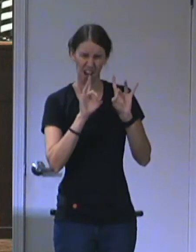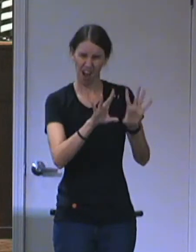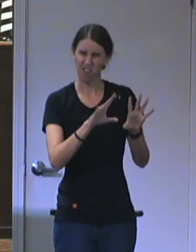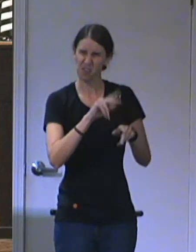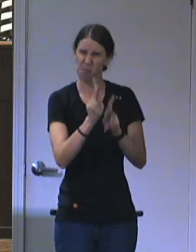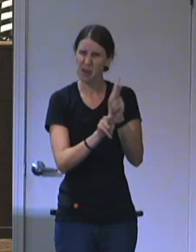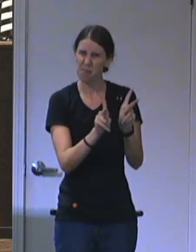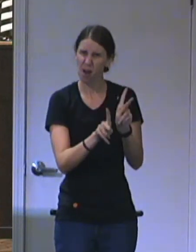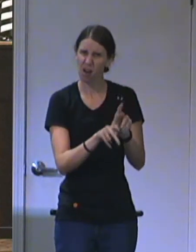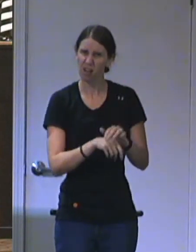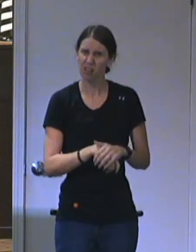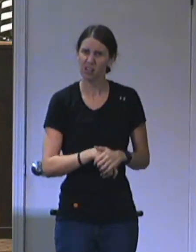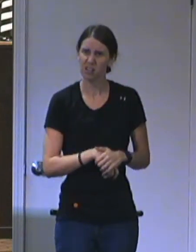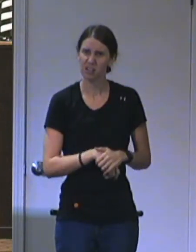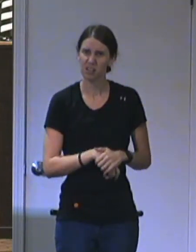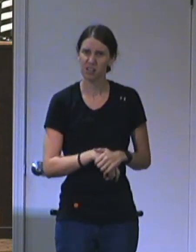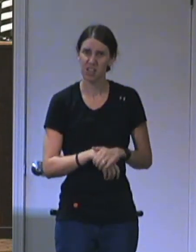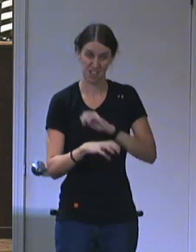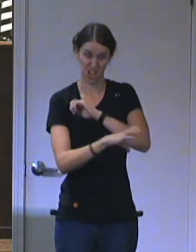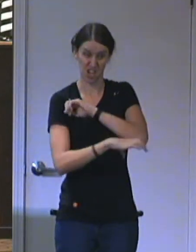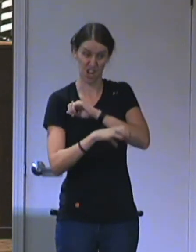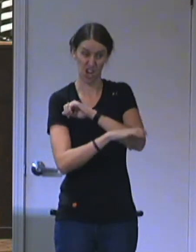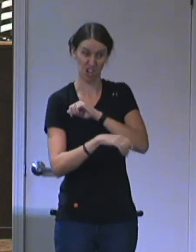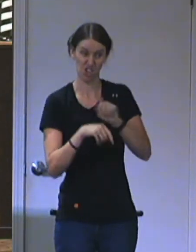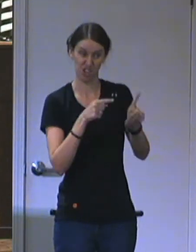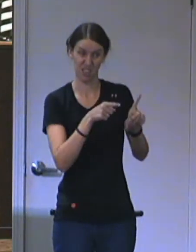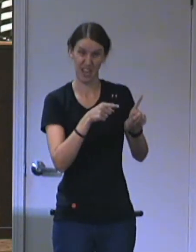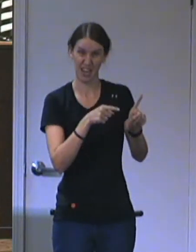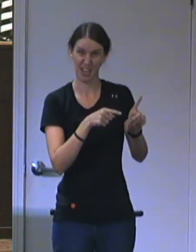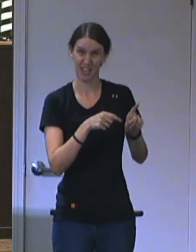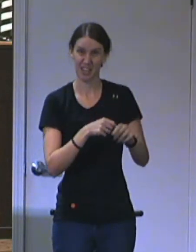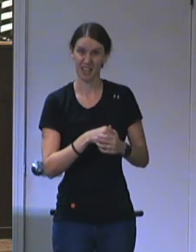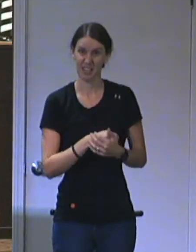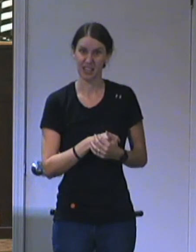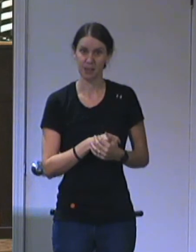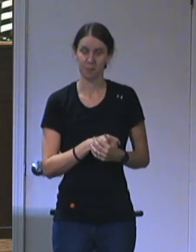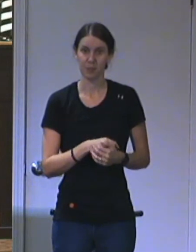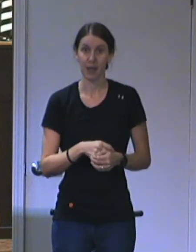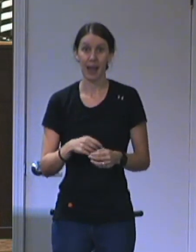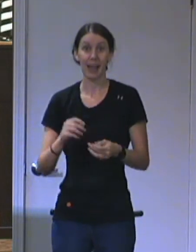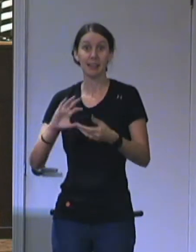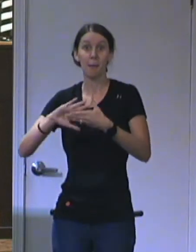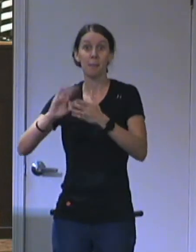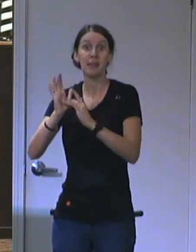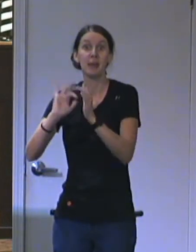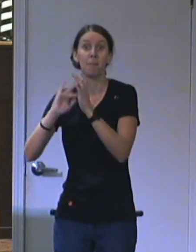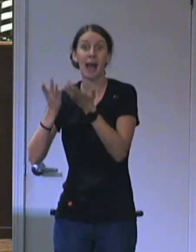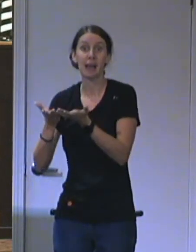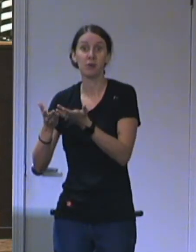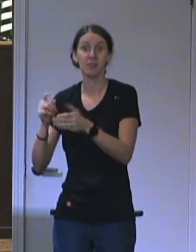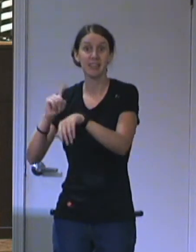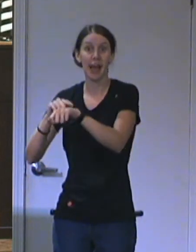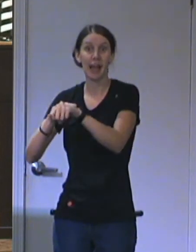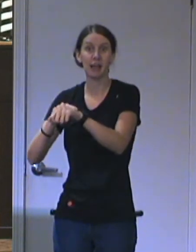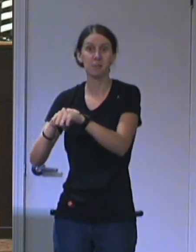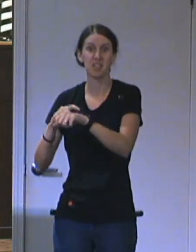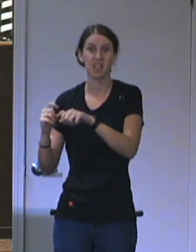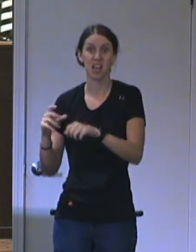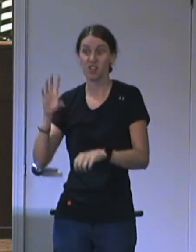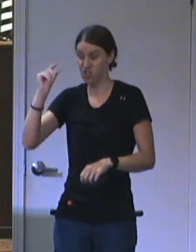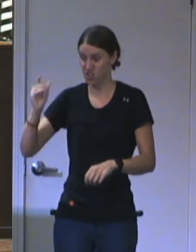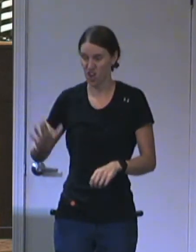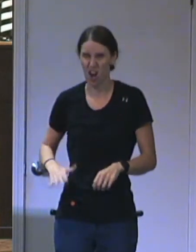dogs. You know, in that culture, it was a despised animal. Dogs are scavengers. Dogs roam